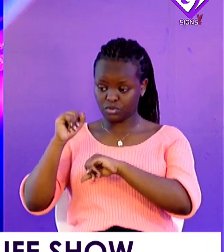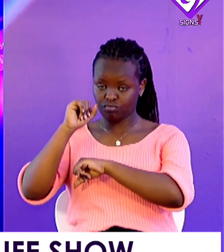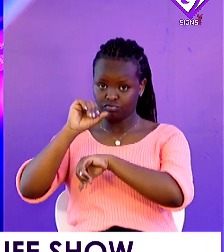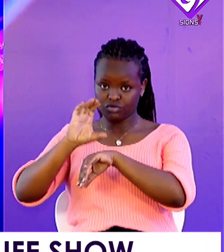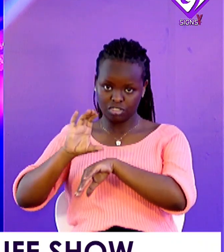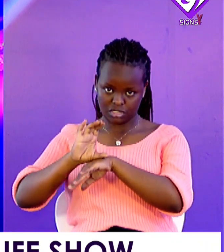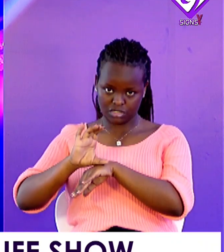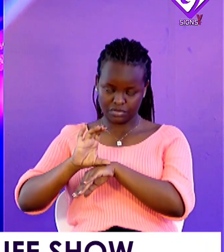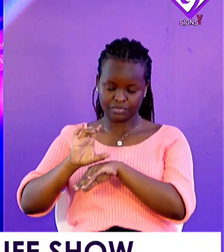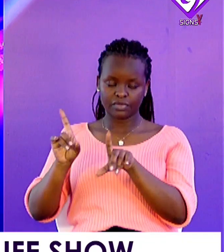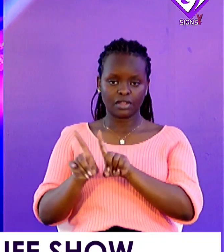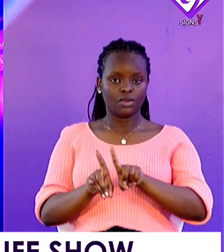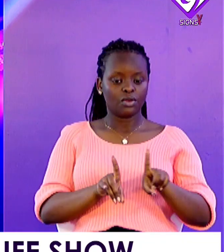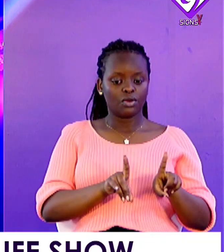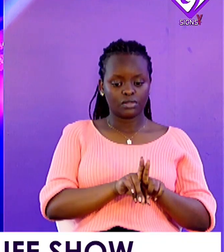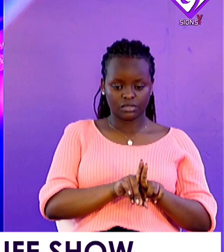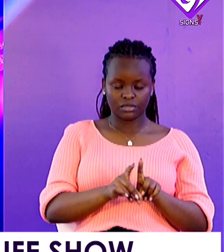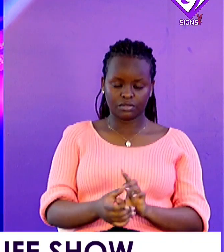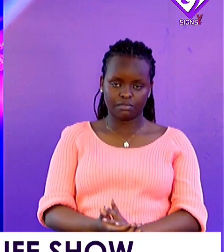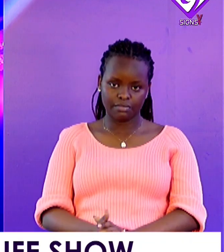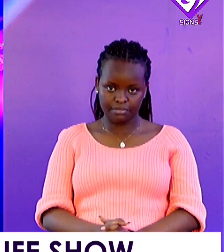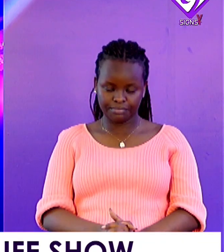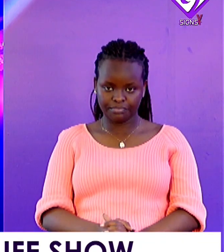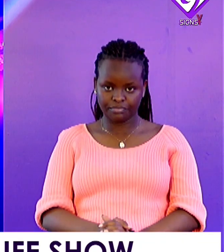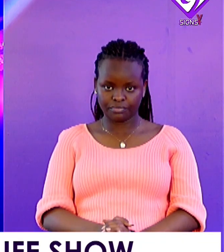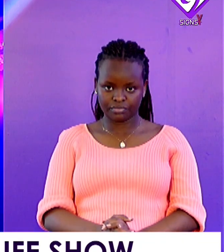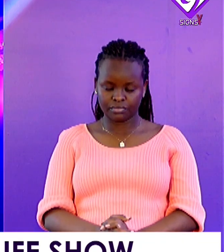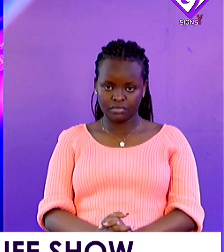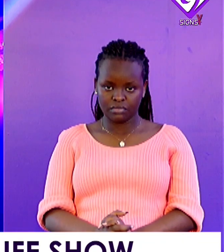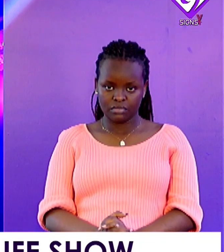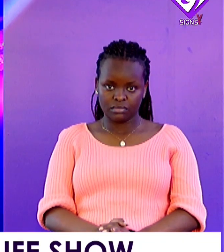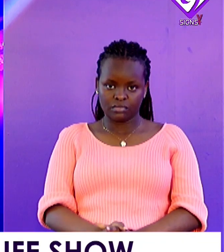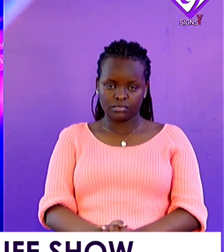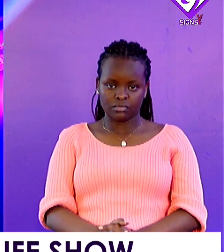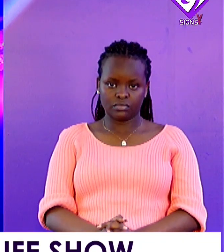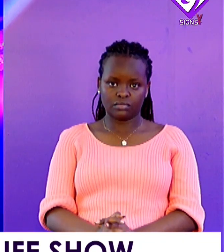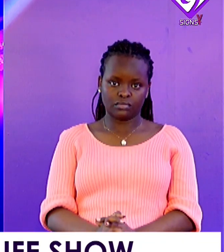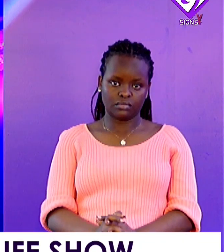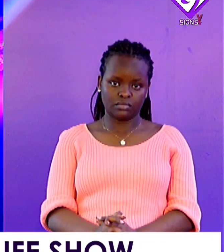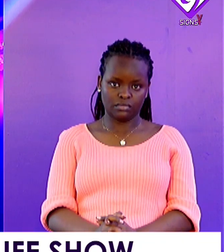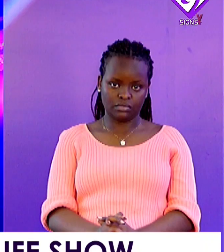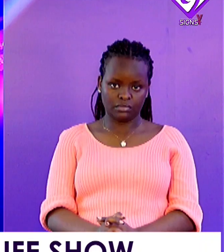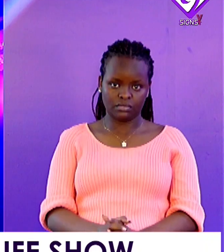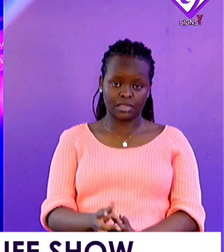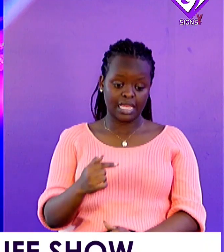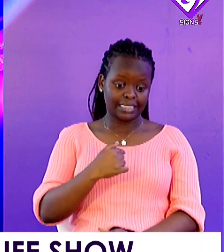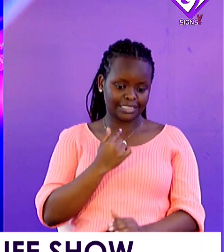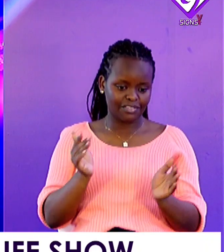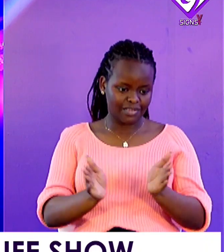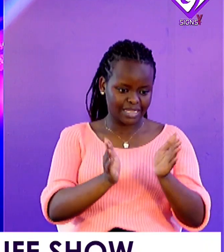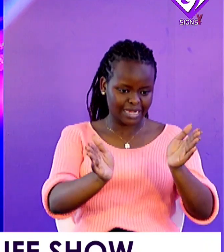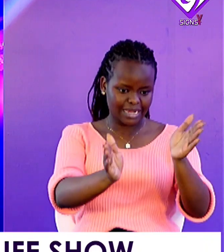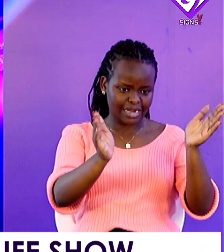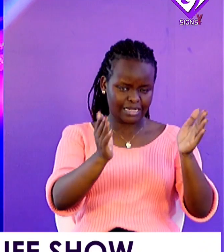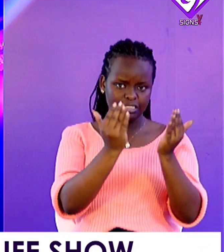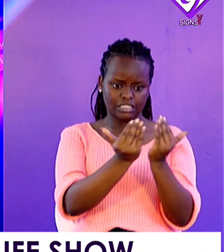And also, I have encouraged my young children from primary to high